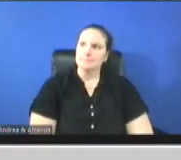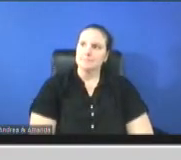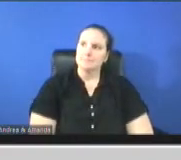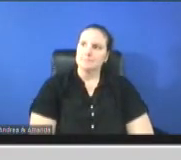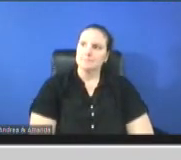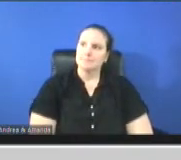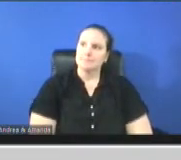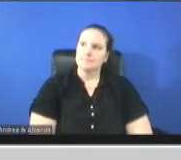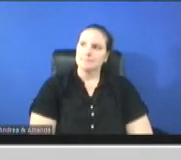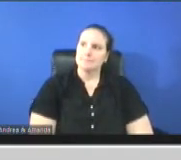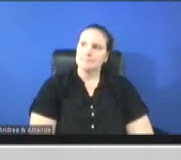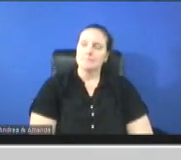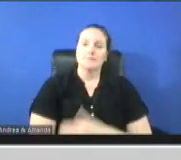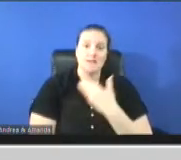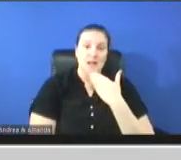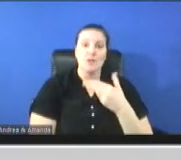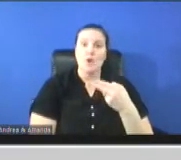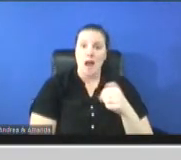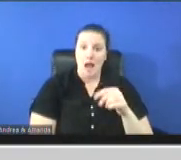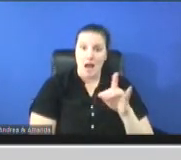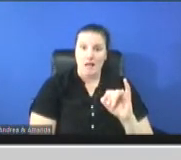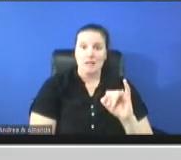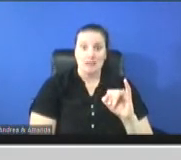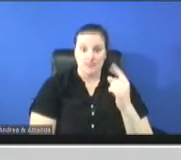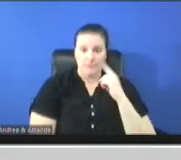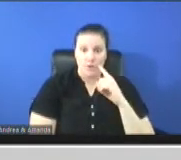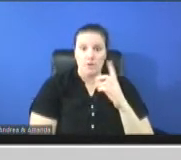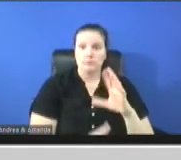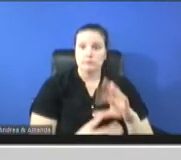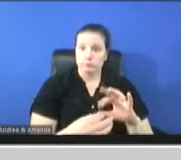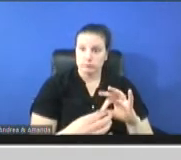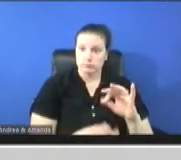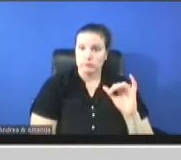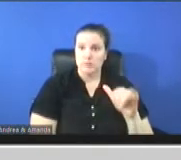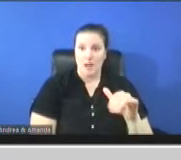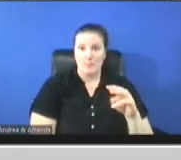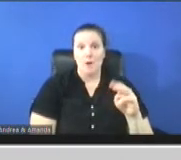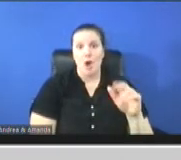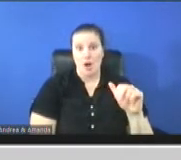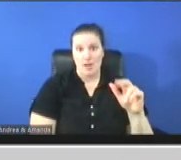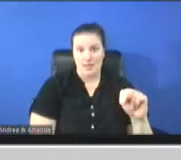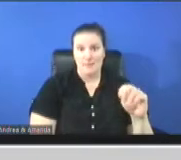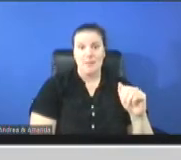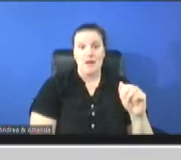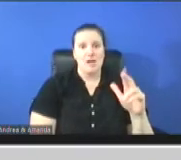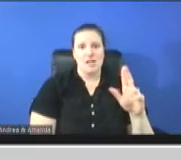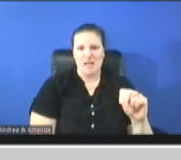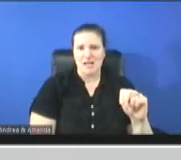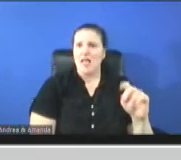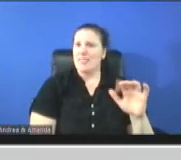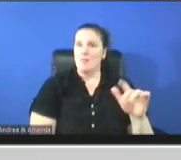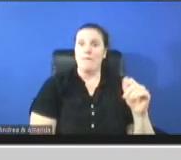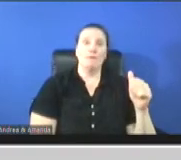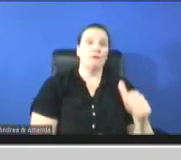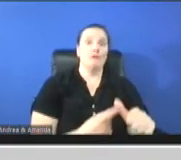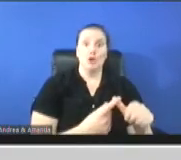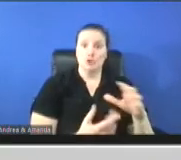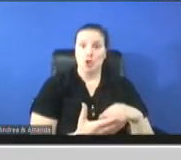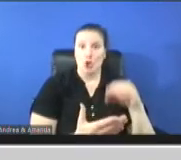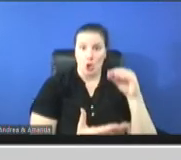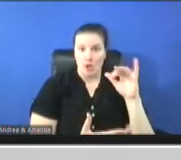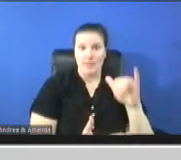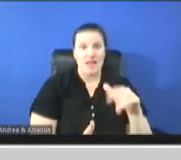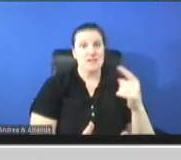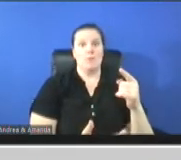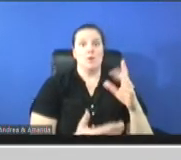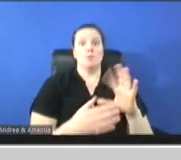you, Heidi, for bringing up the Marlon Marion, because that's where I first learned that someone